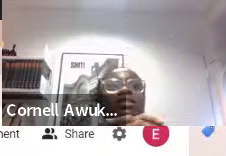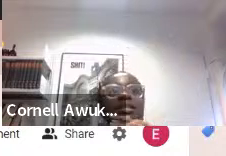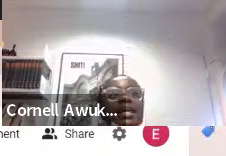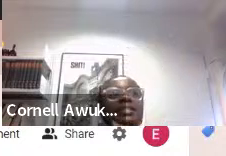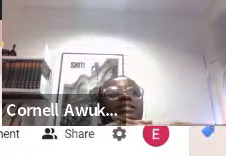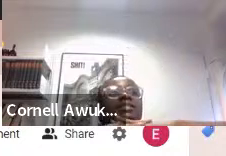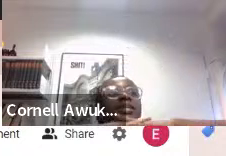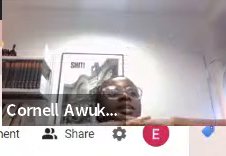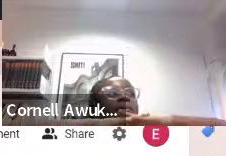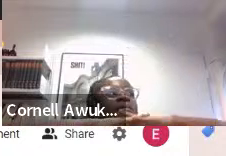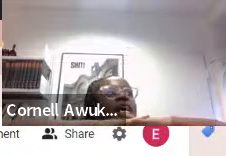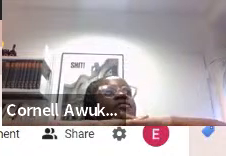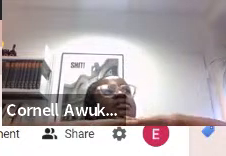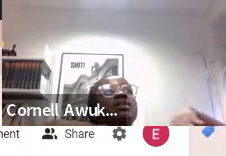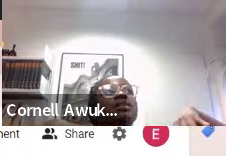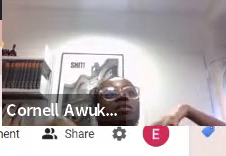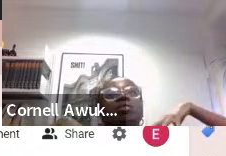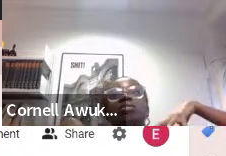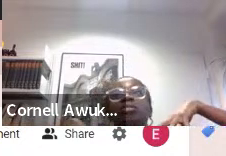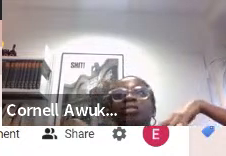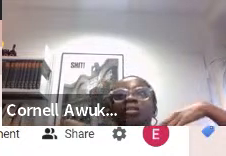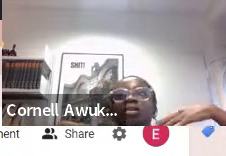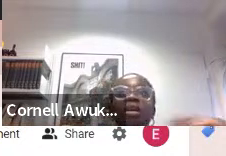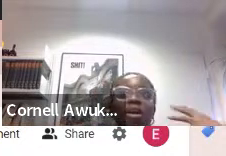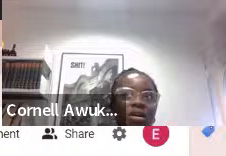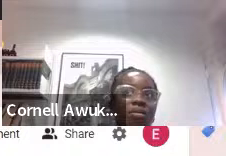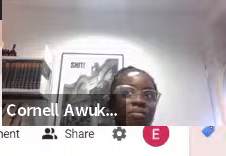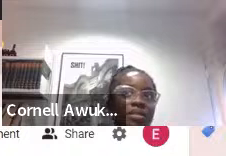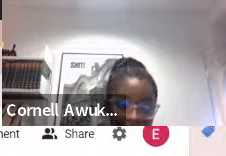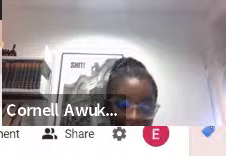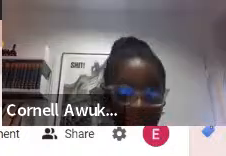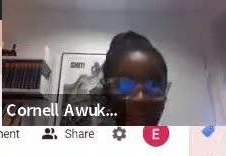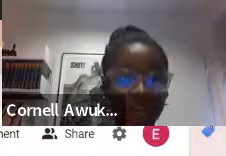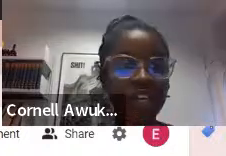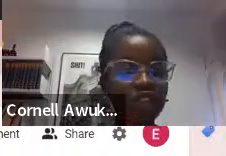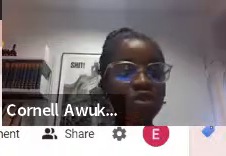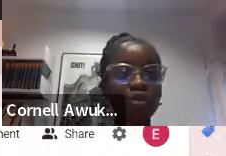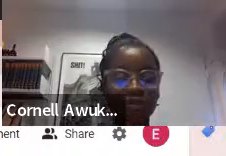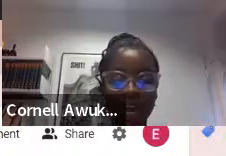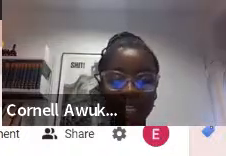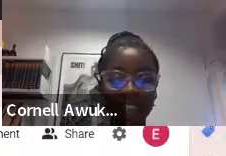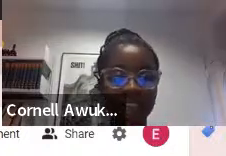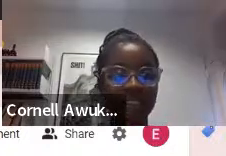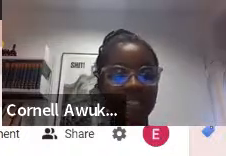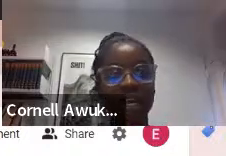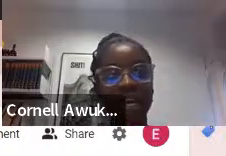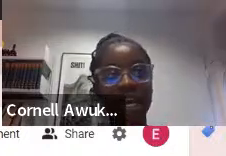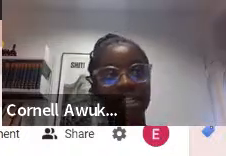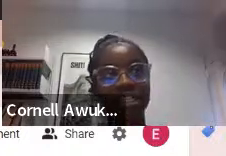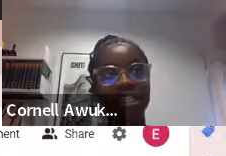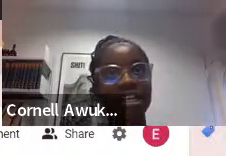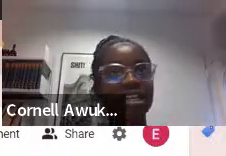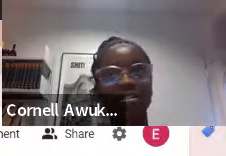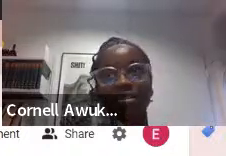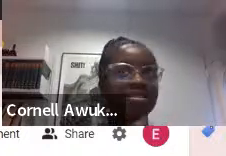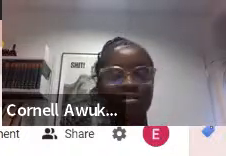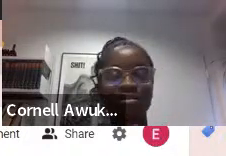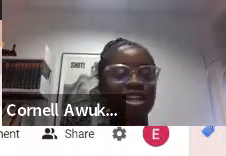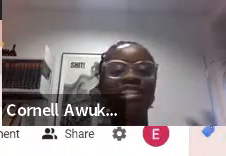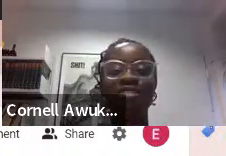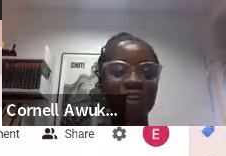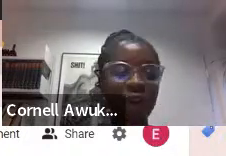takes every single data that you provide, and